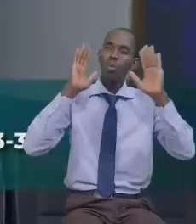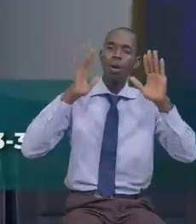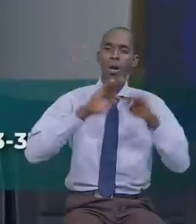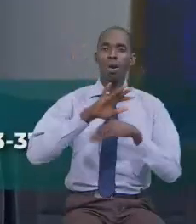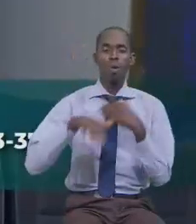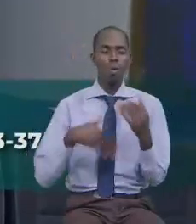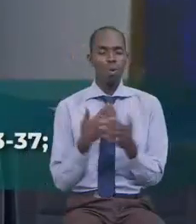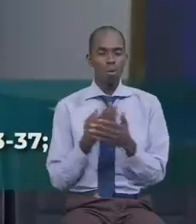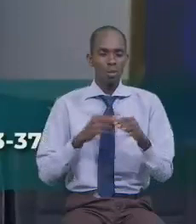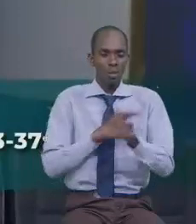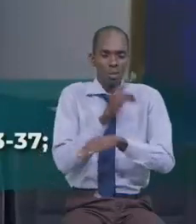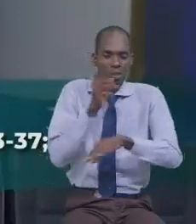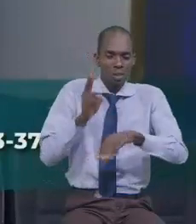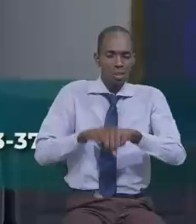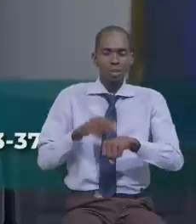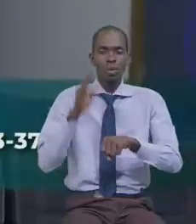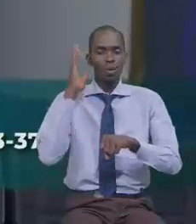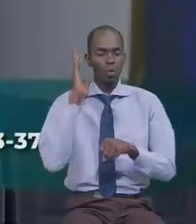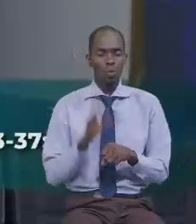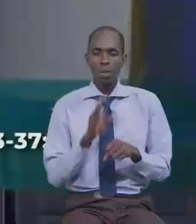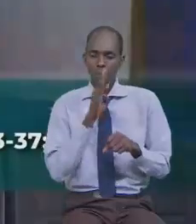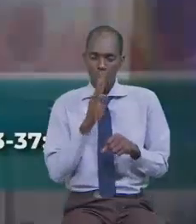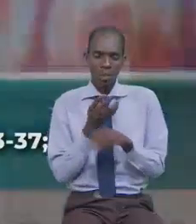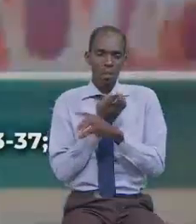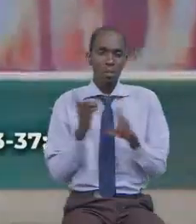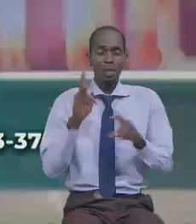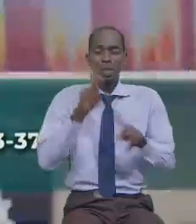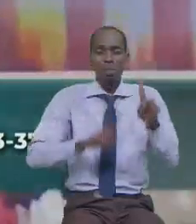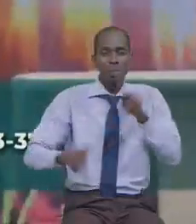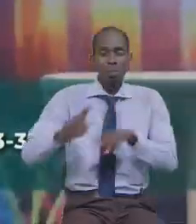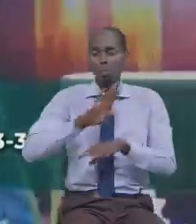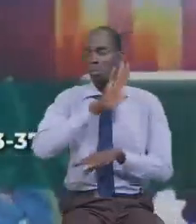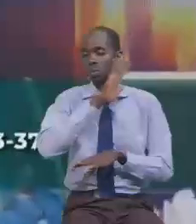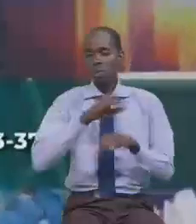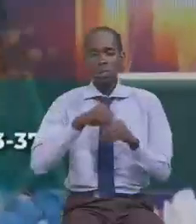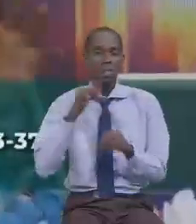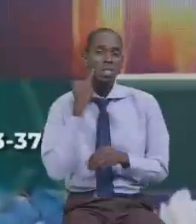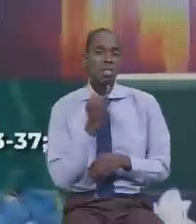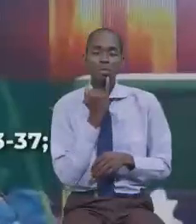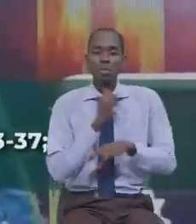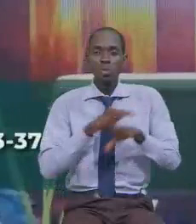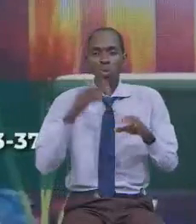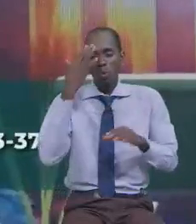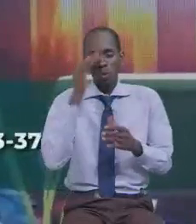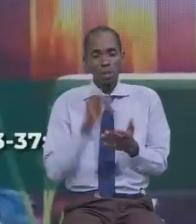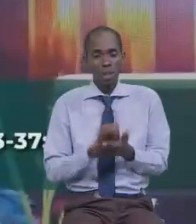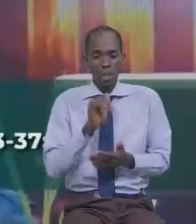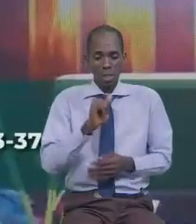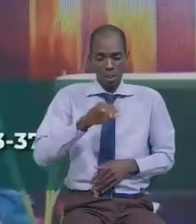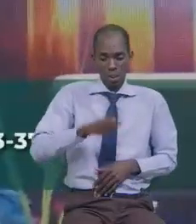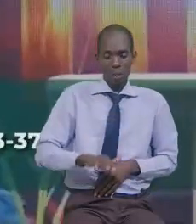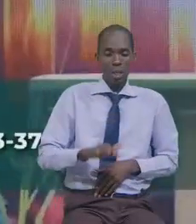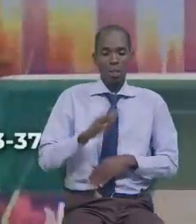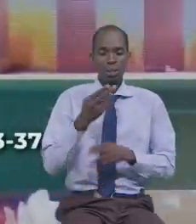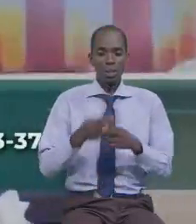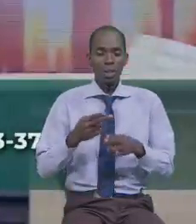delivered. And the people of Israel didn't know that a child, God, called Jeremiah,